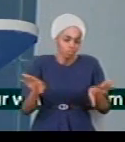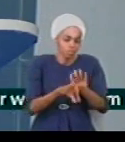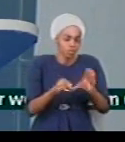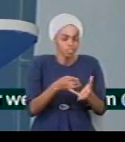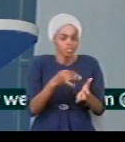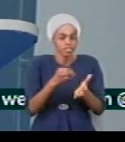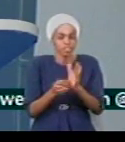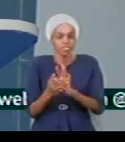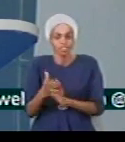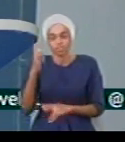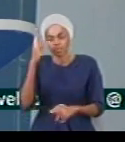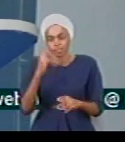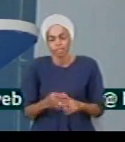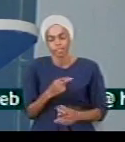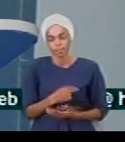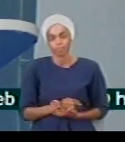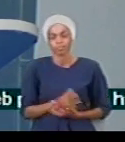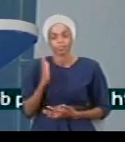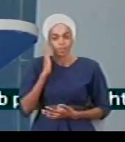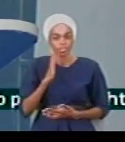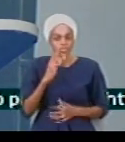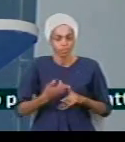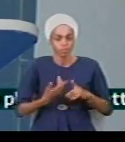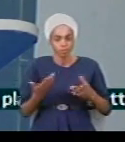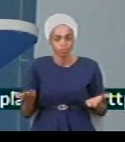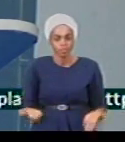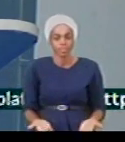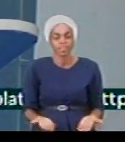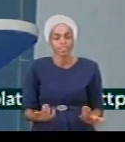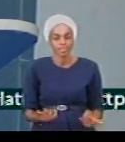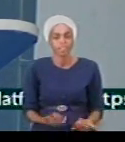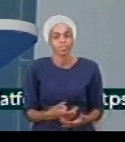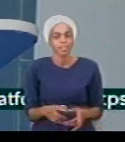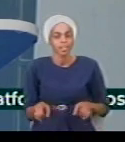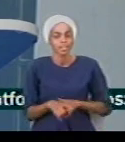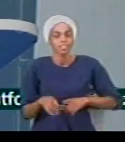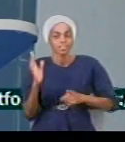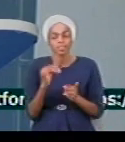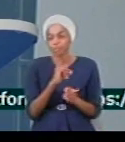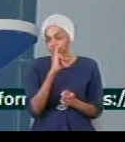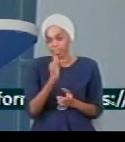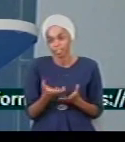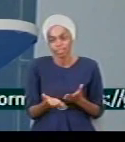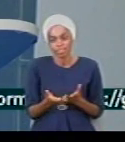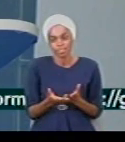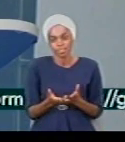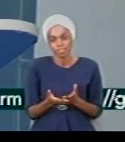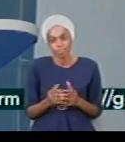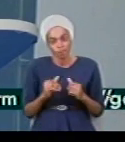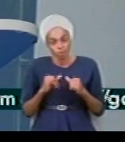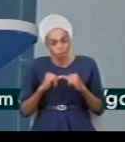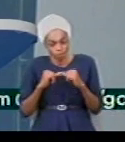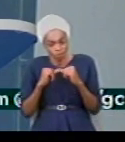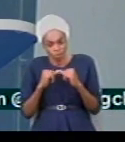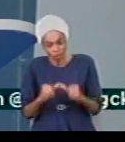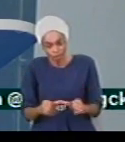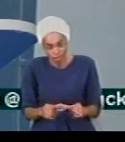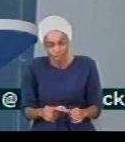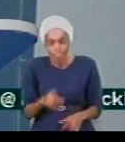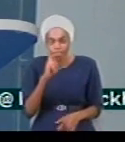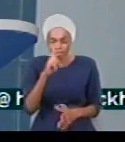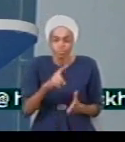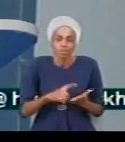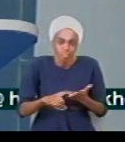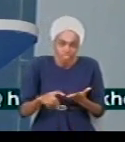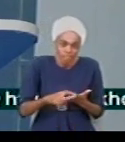testimony is going on, be checking your body. No sickness will follow you